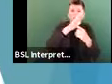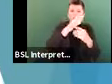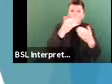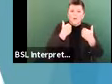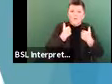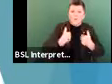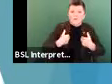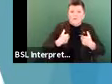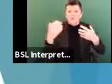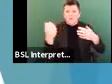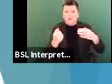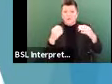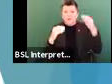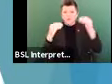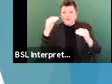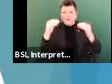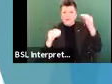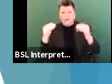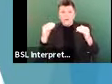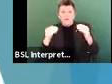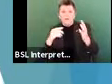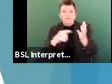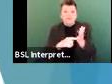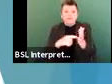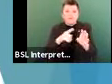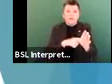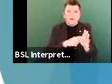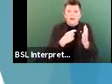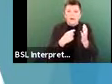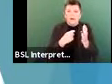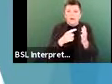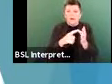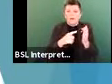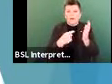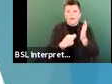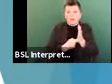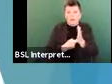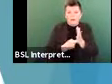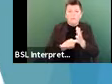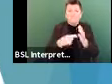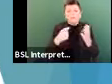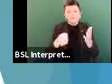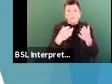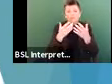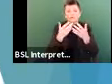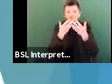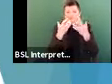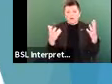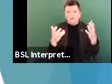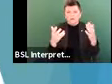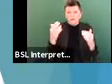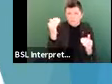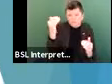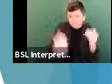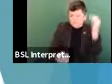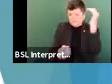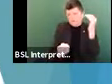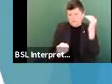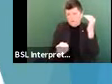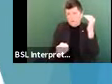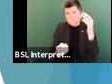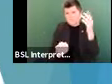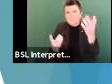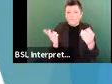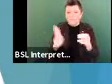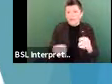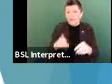ratio, TYIR, if you want, to show that extreme inequalities are back